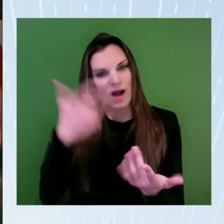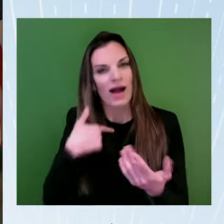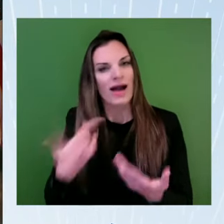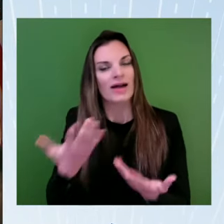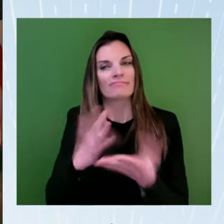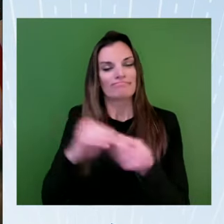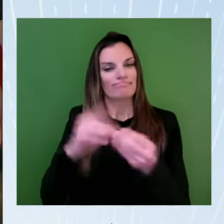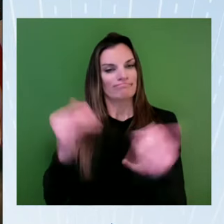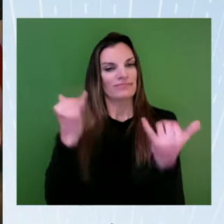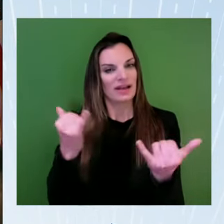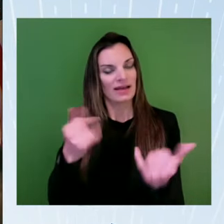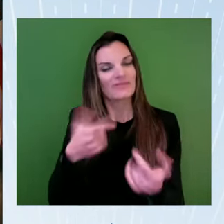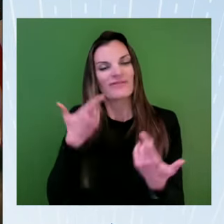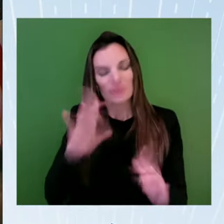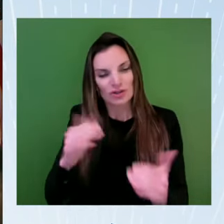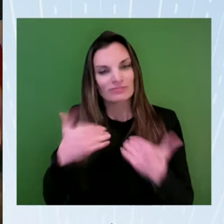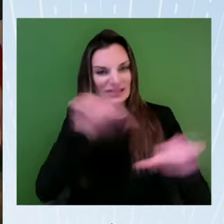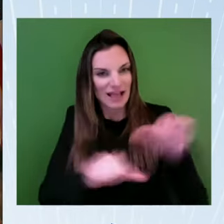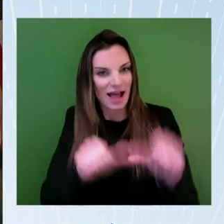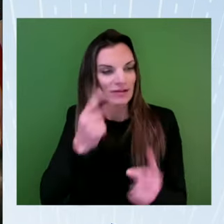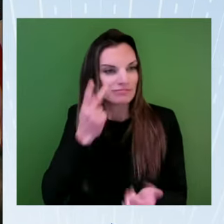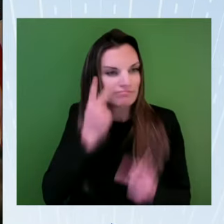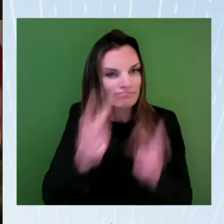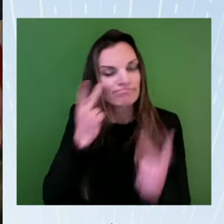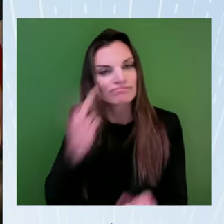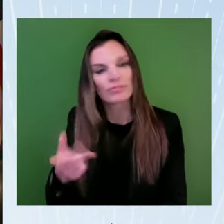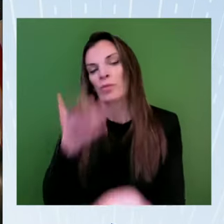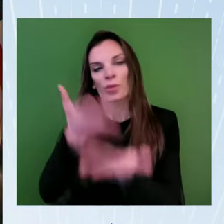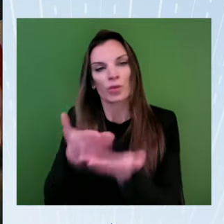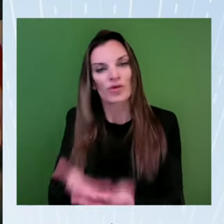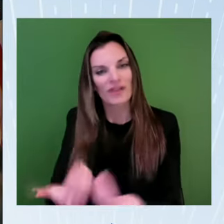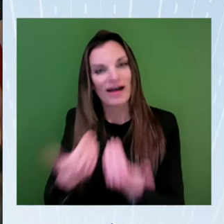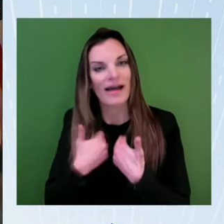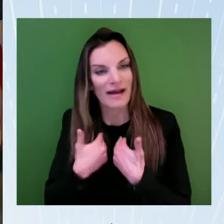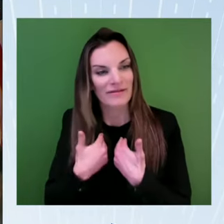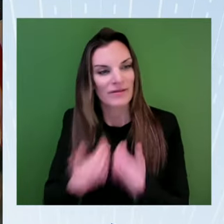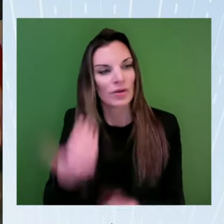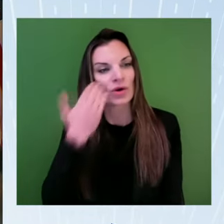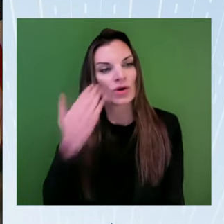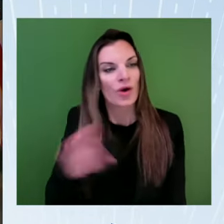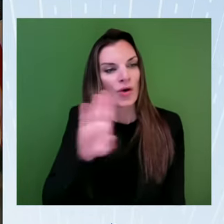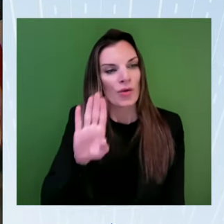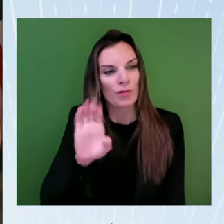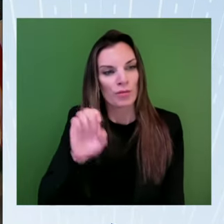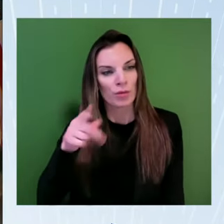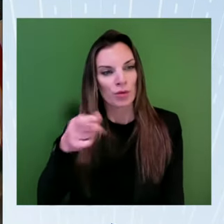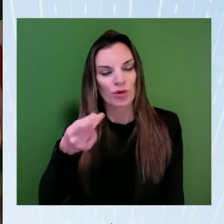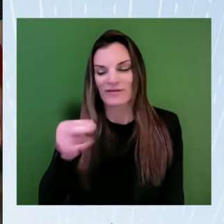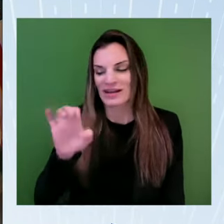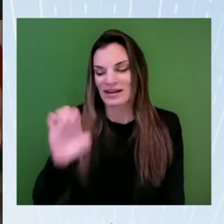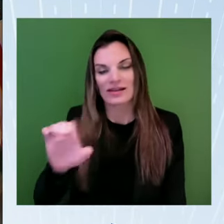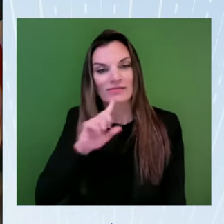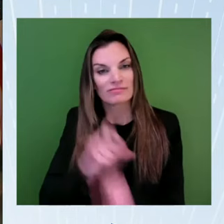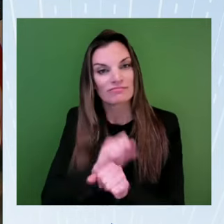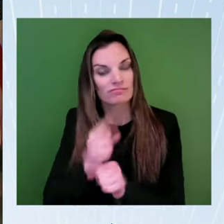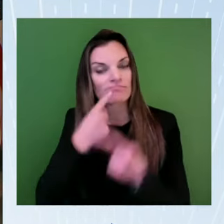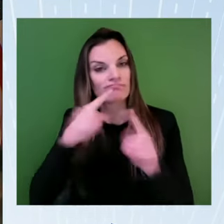So, we know that buprenorphine works for opioid use disorder. We've known this for many